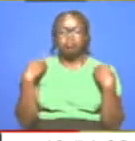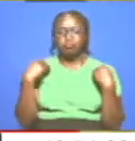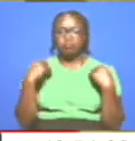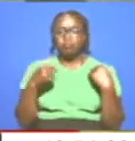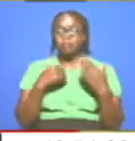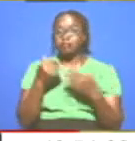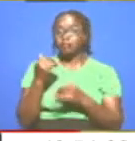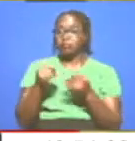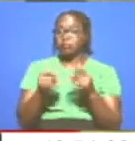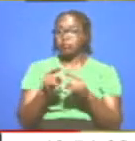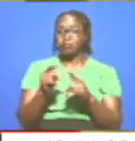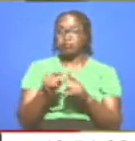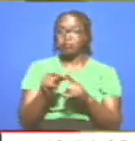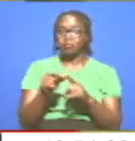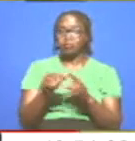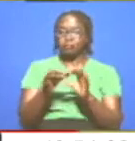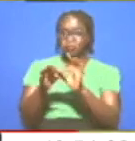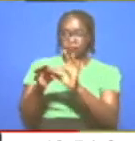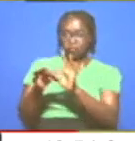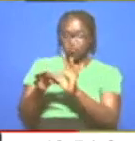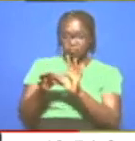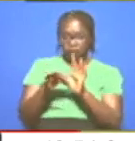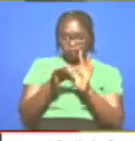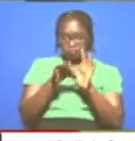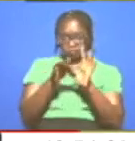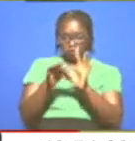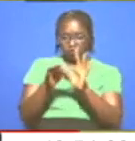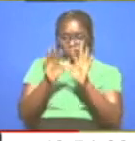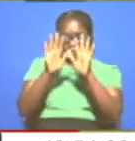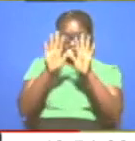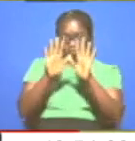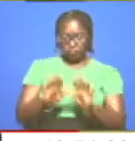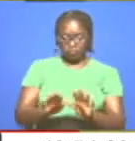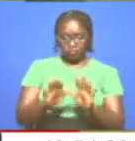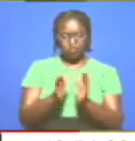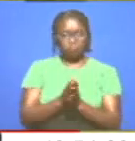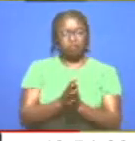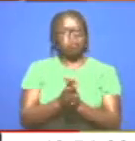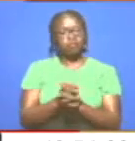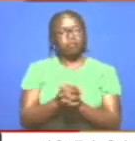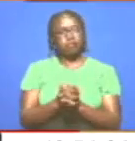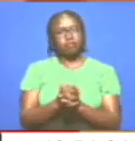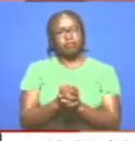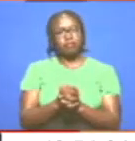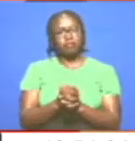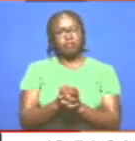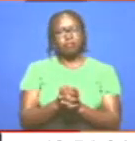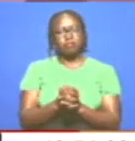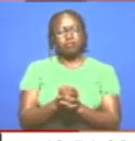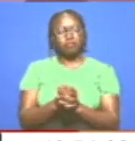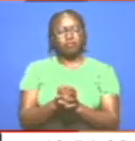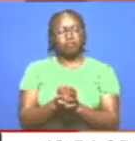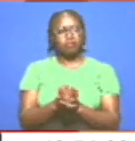shot is unity. Chairman Manoj Patel, your parting shot.